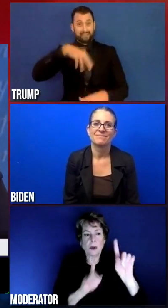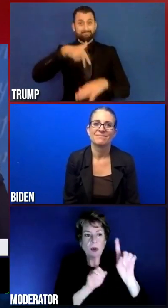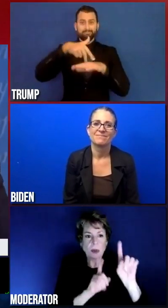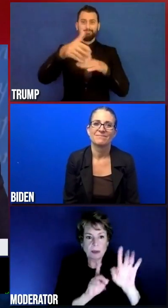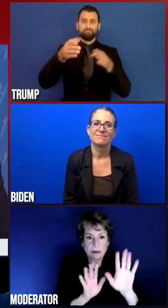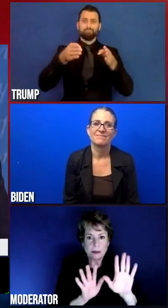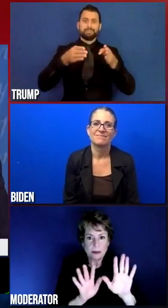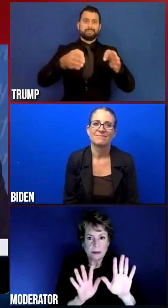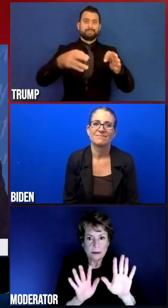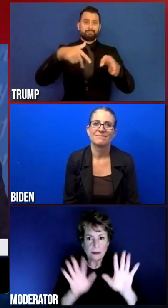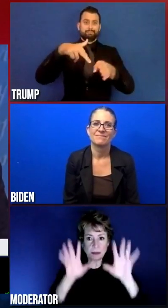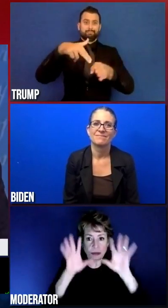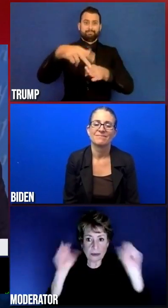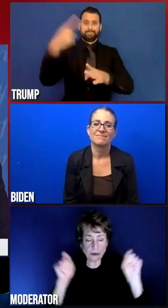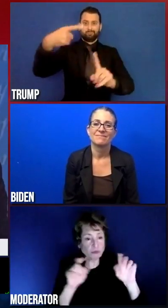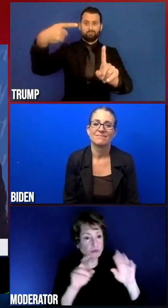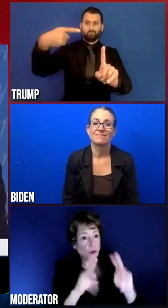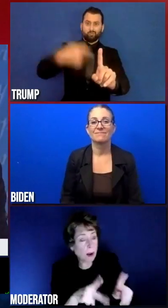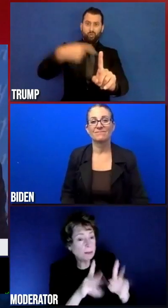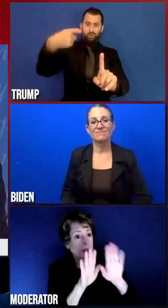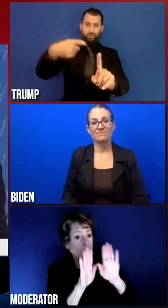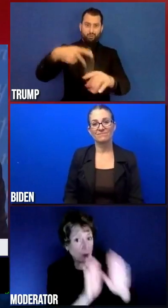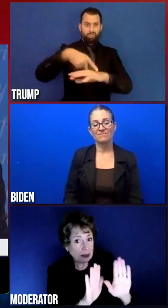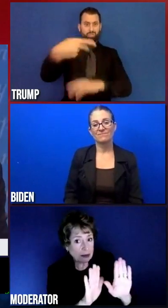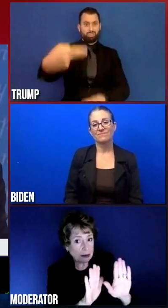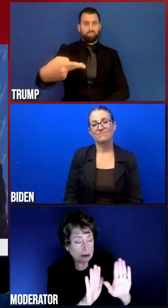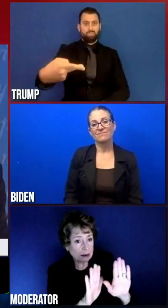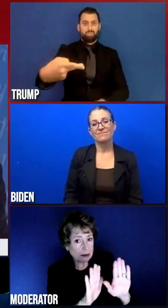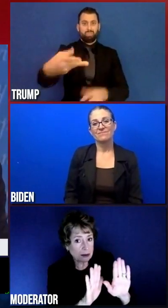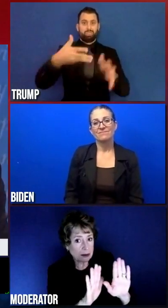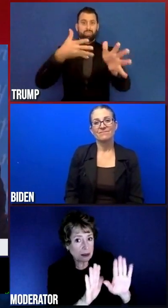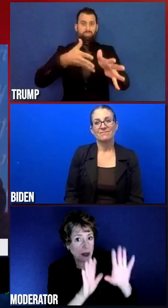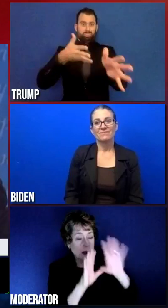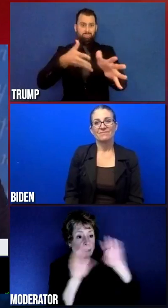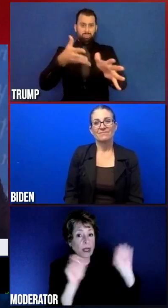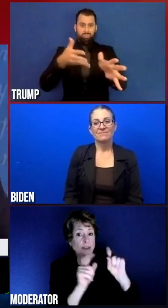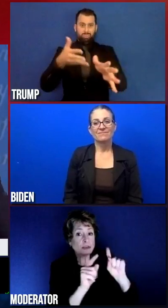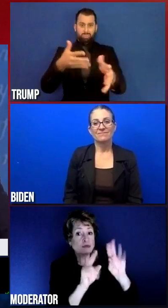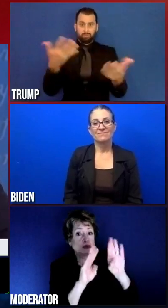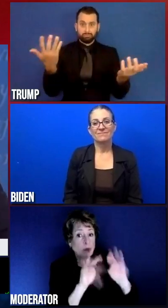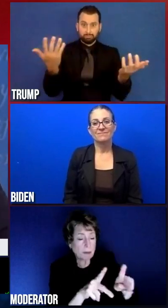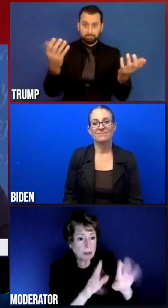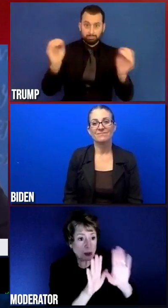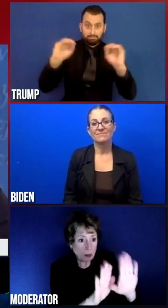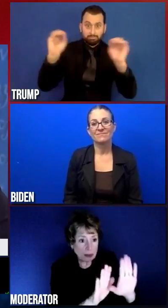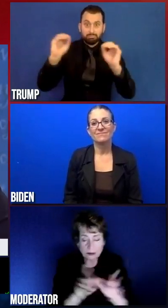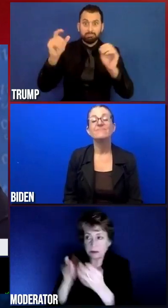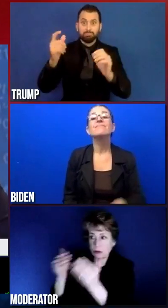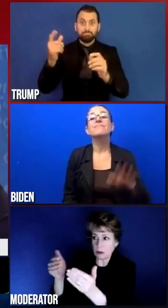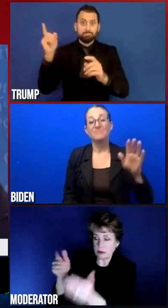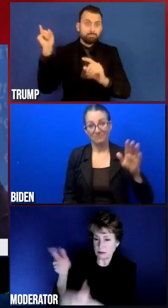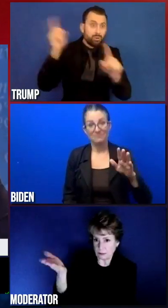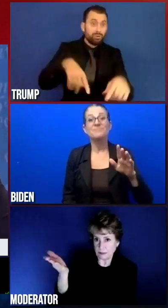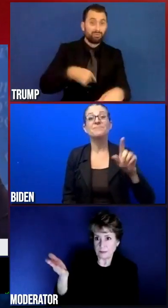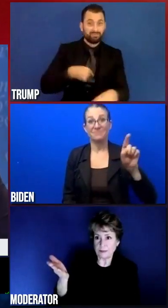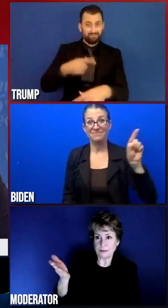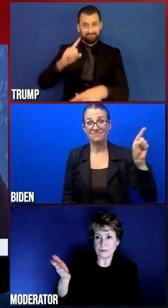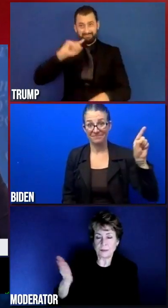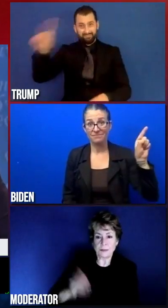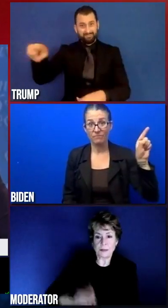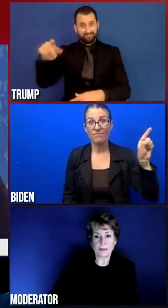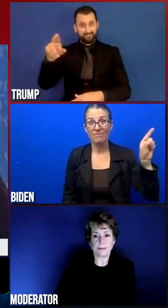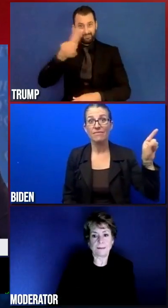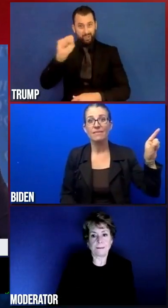anything. I had to send in the U.S. Marshals. They took care of business. Go ahead, sir. And by the way, you know, his own former spokesperson said, you